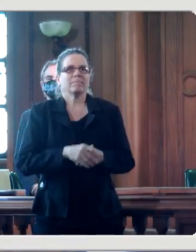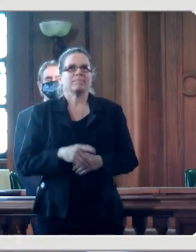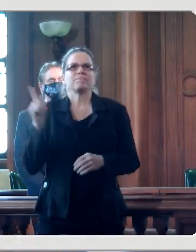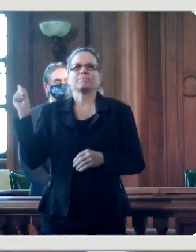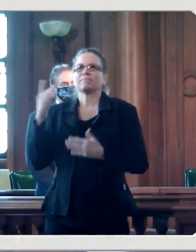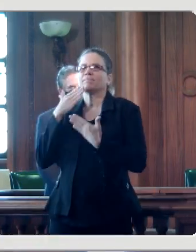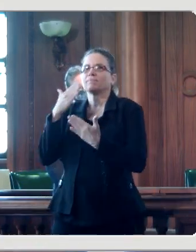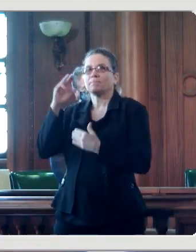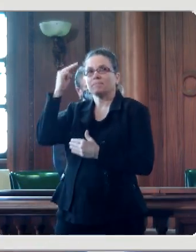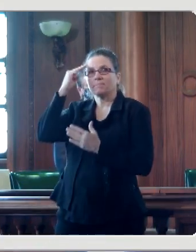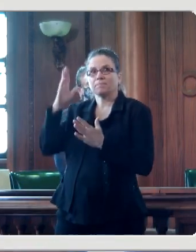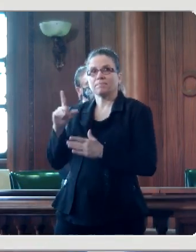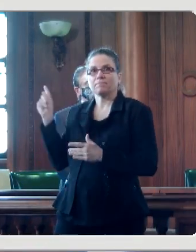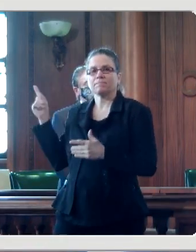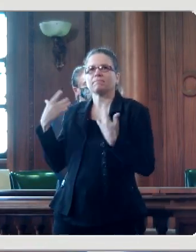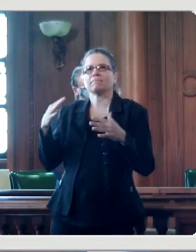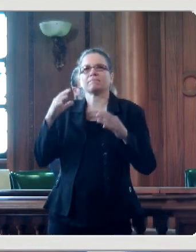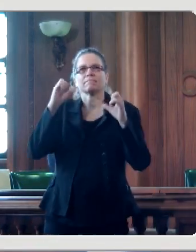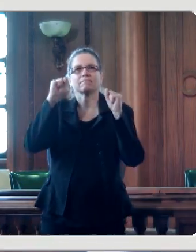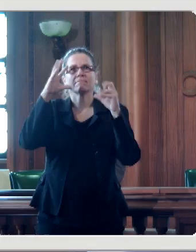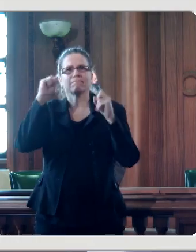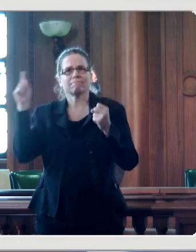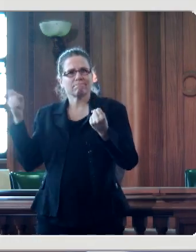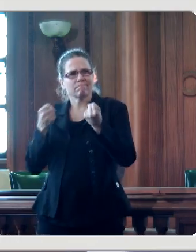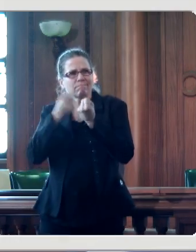your amazing support.